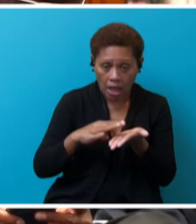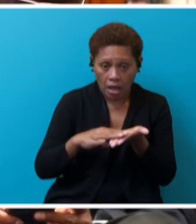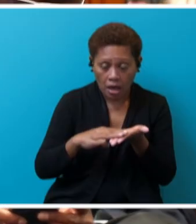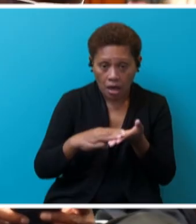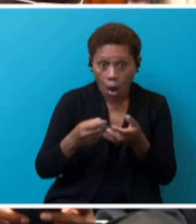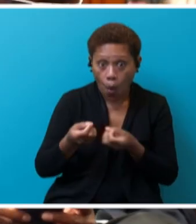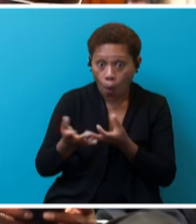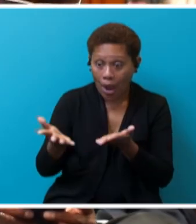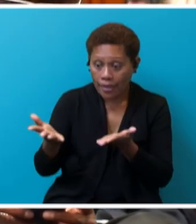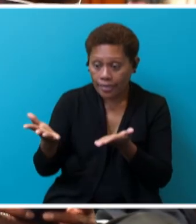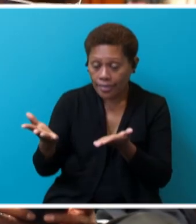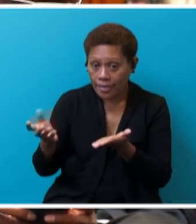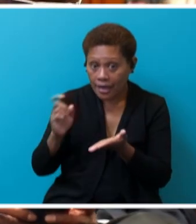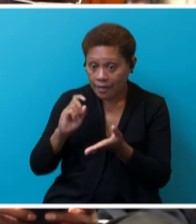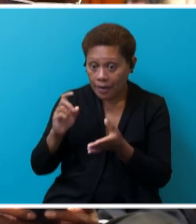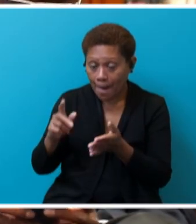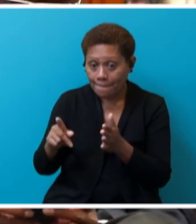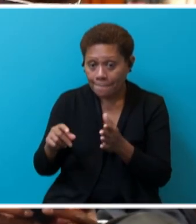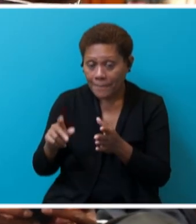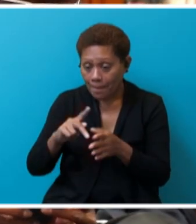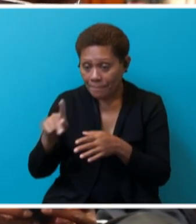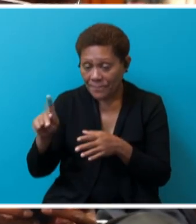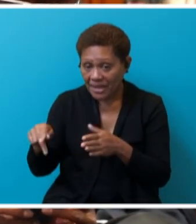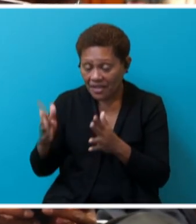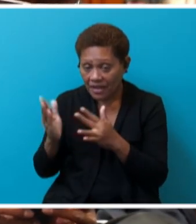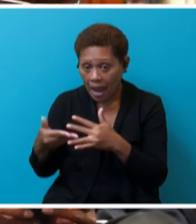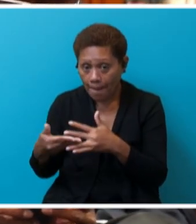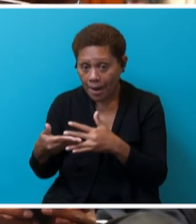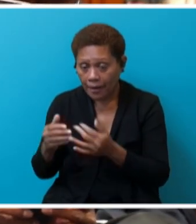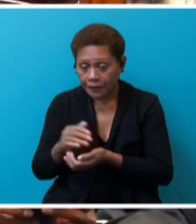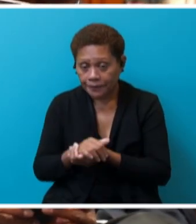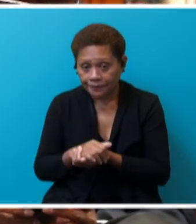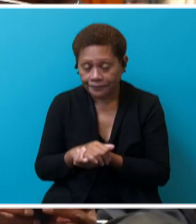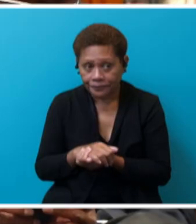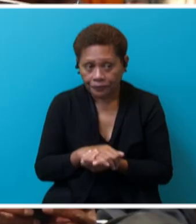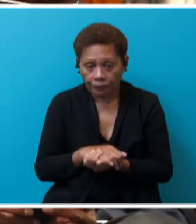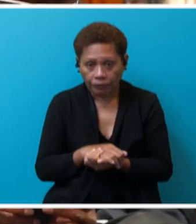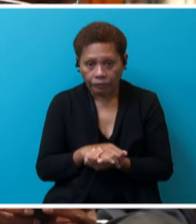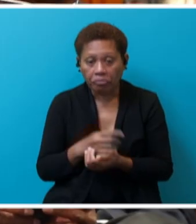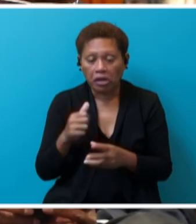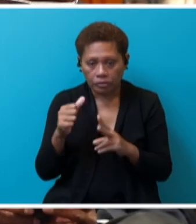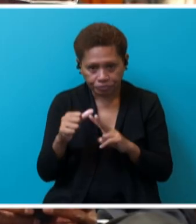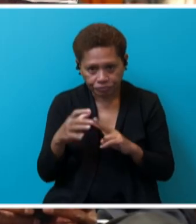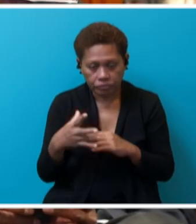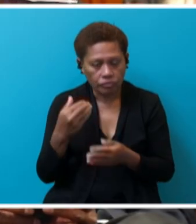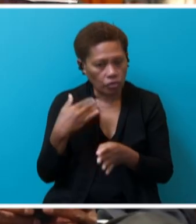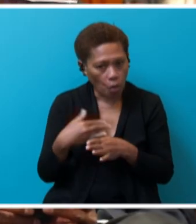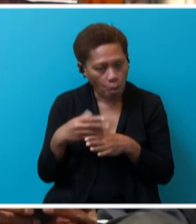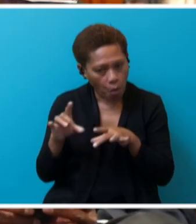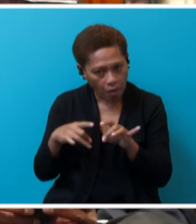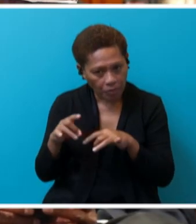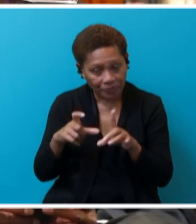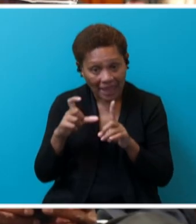treatment plant in Pacific Harbour, and of course there is also the works plan for the Indian Rao